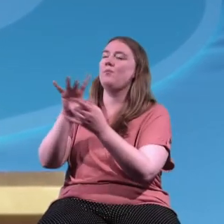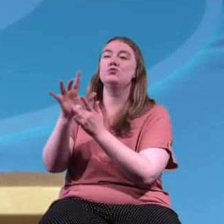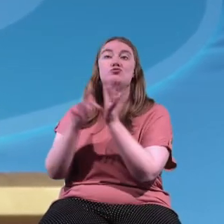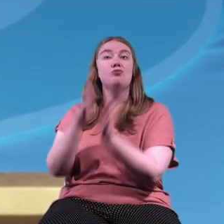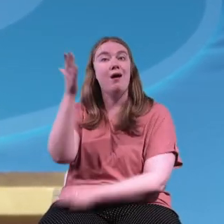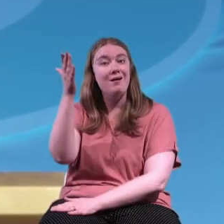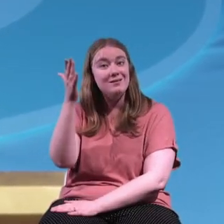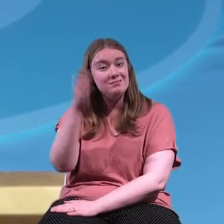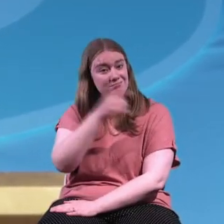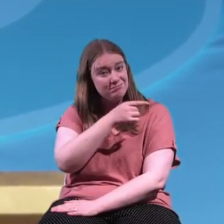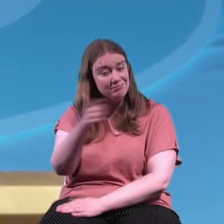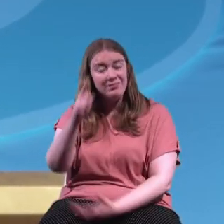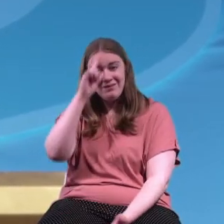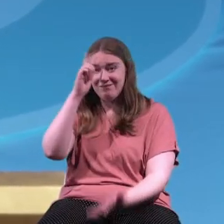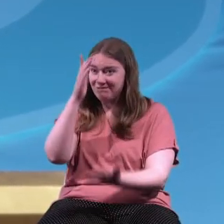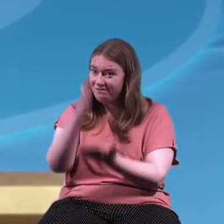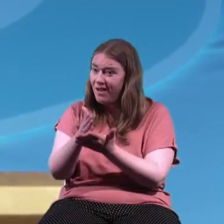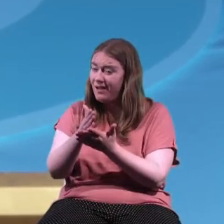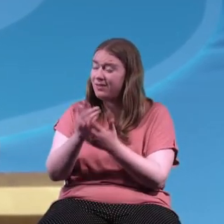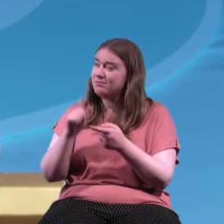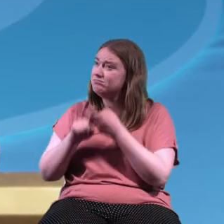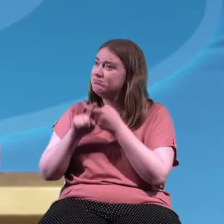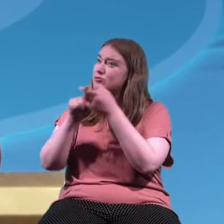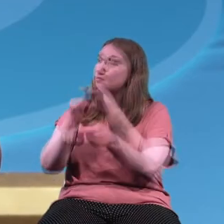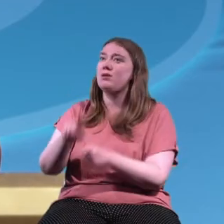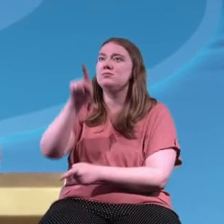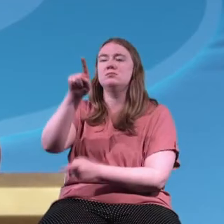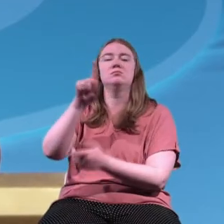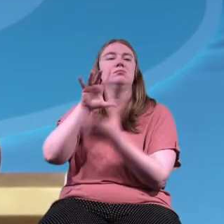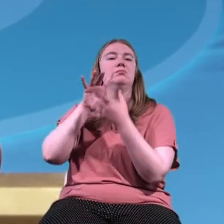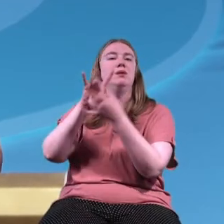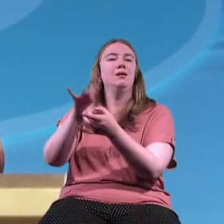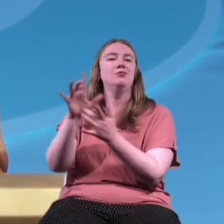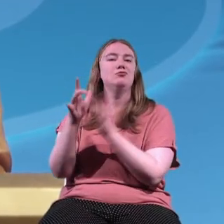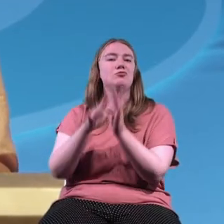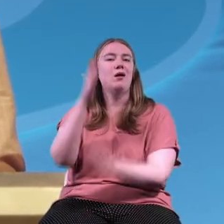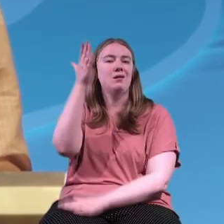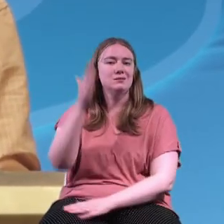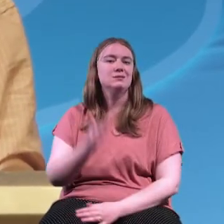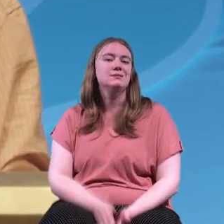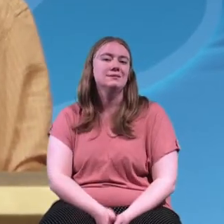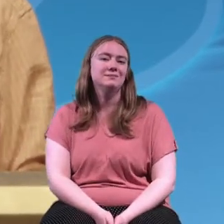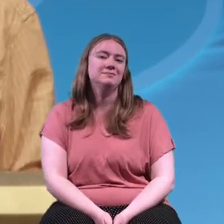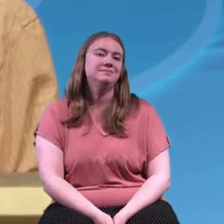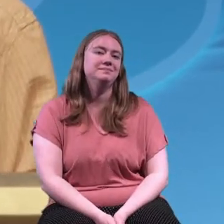If you put your faith, if you put your trust in Christ.